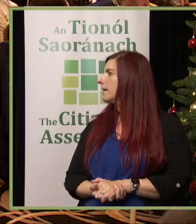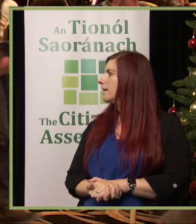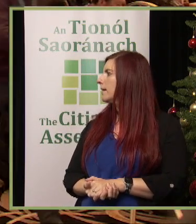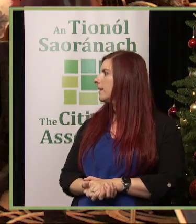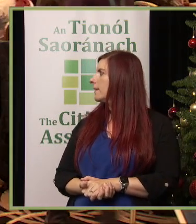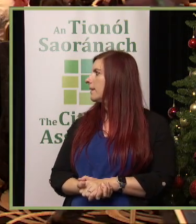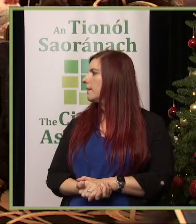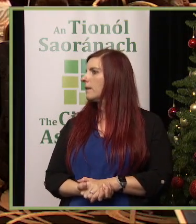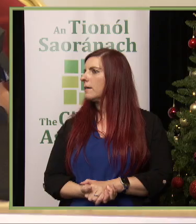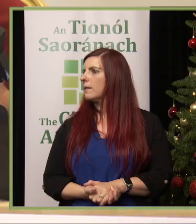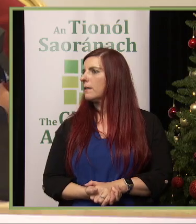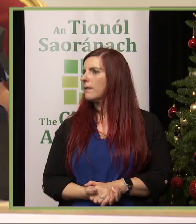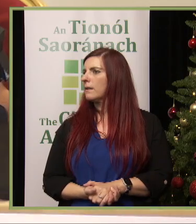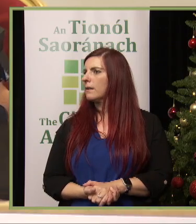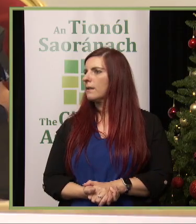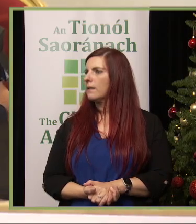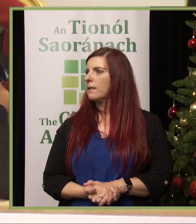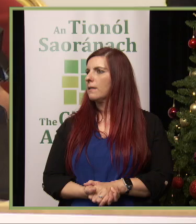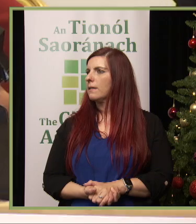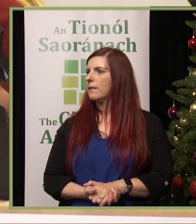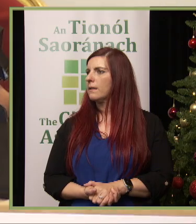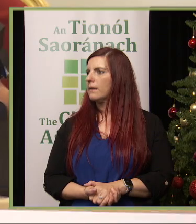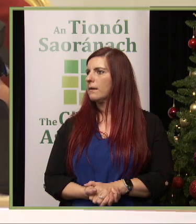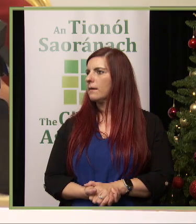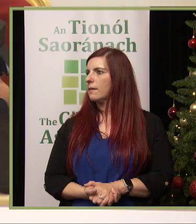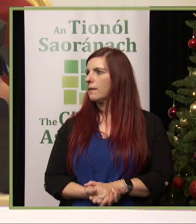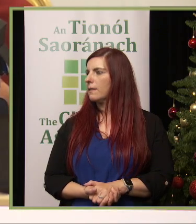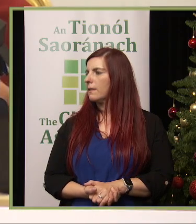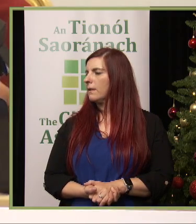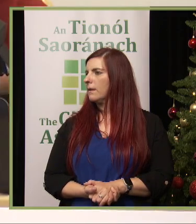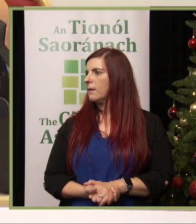Okay, I'm going to go to table 7 first, if we can get a microphone to Ailish.